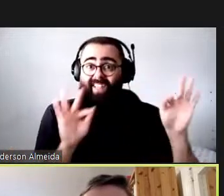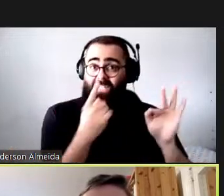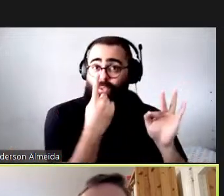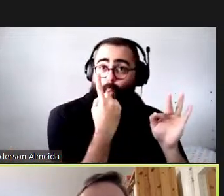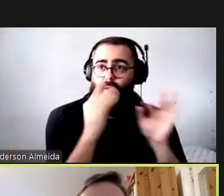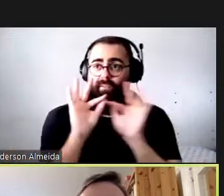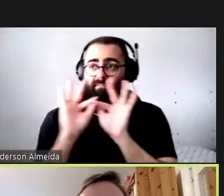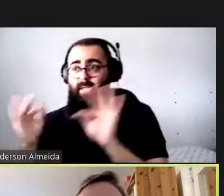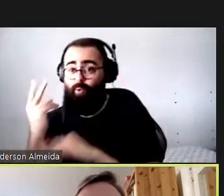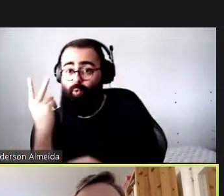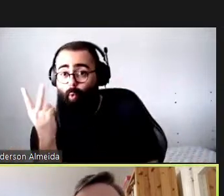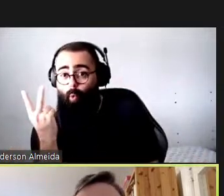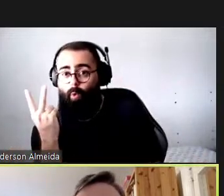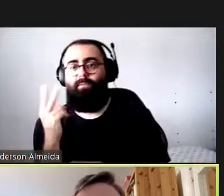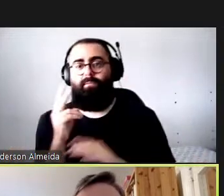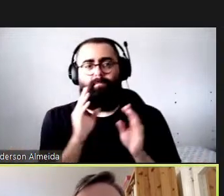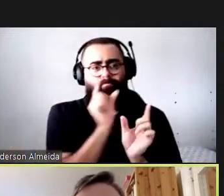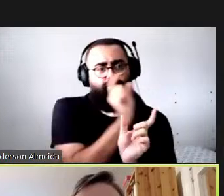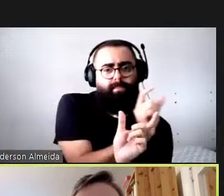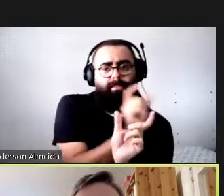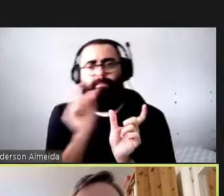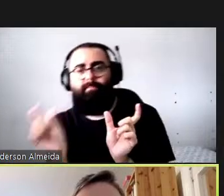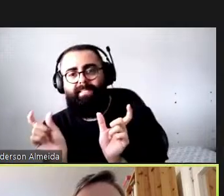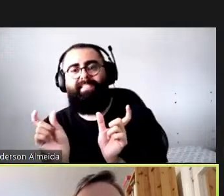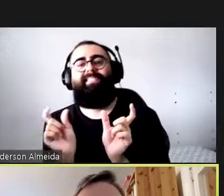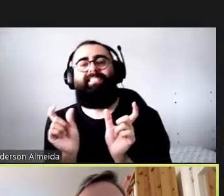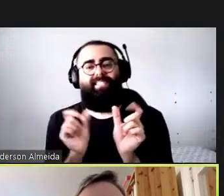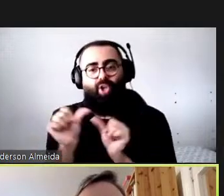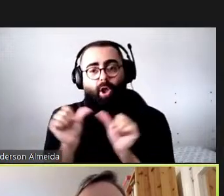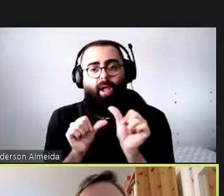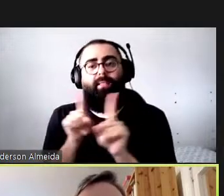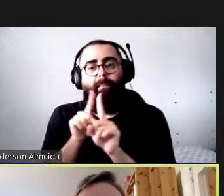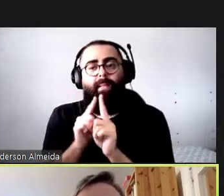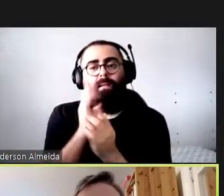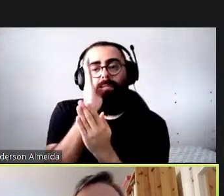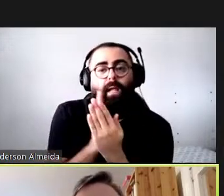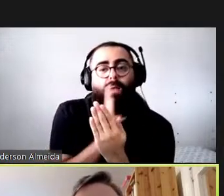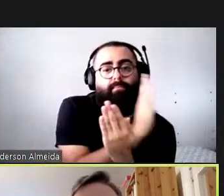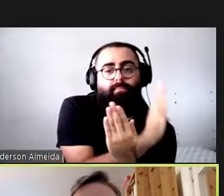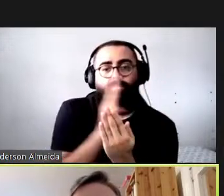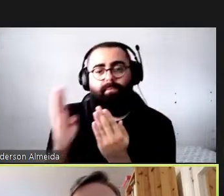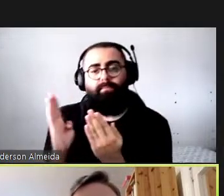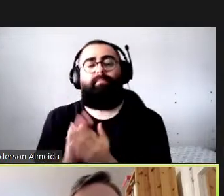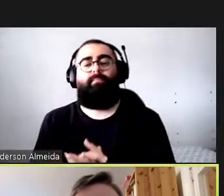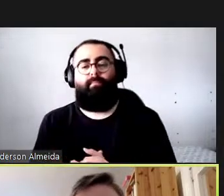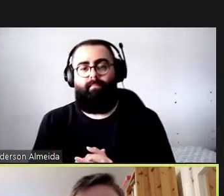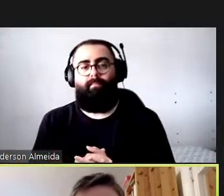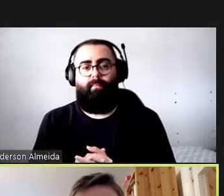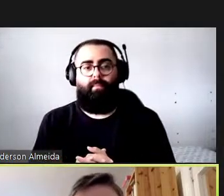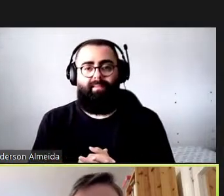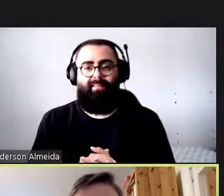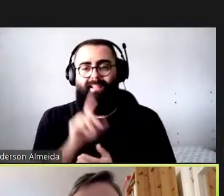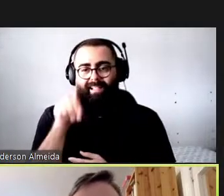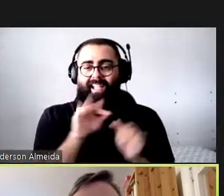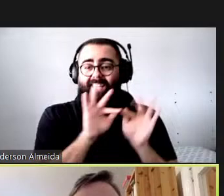boundary, major intonational phrase boundary, such as a clause boundary.